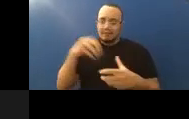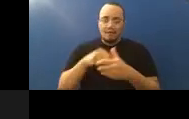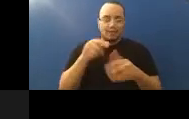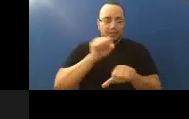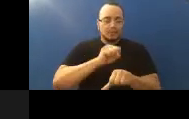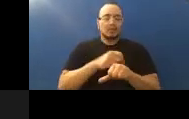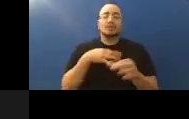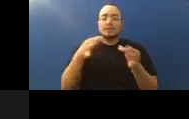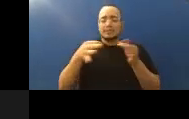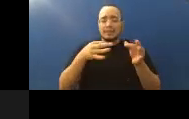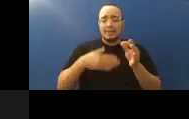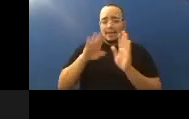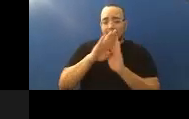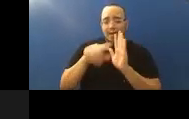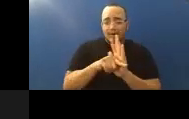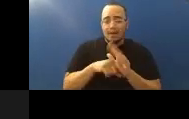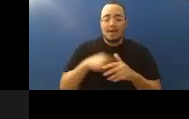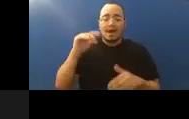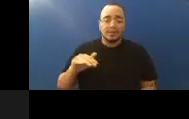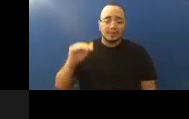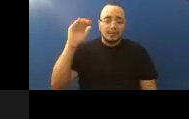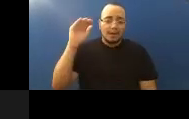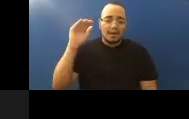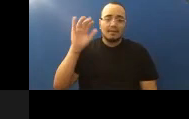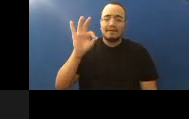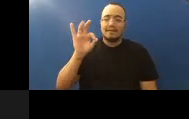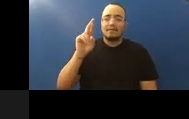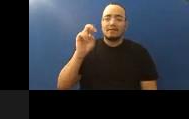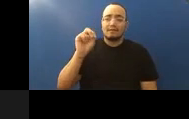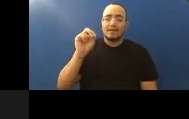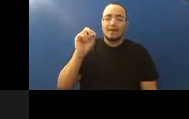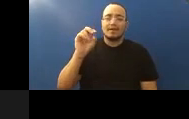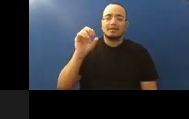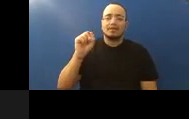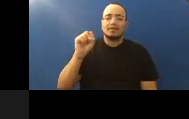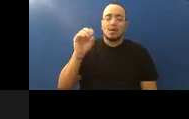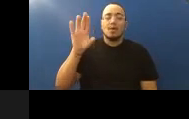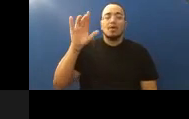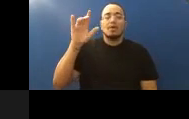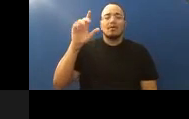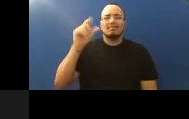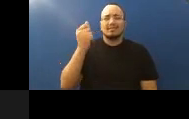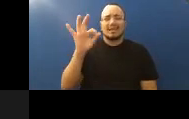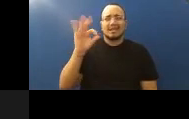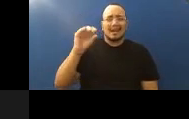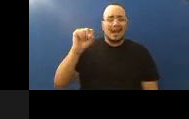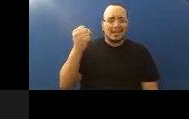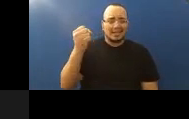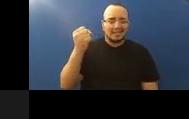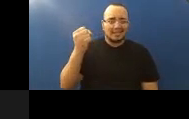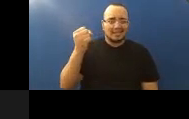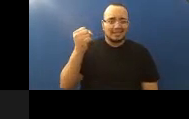here. I grew up in Fresno in the late 90s. If you all know anything about